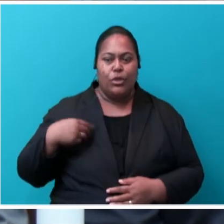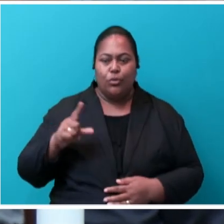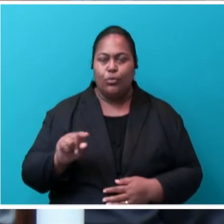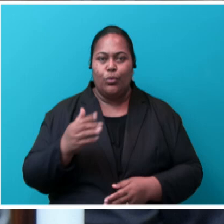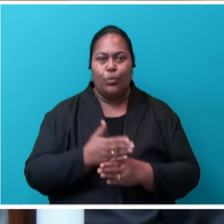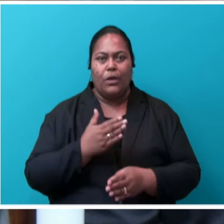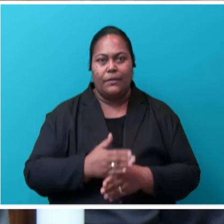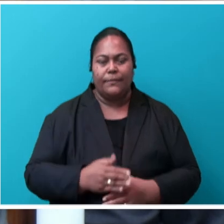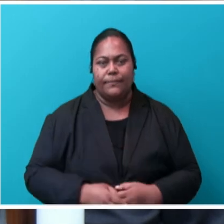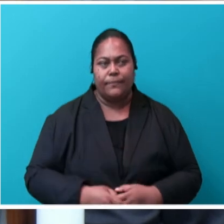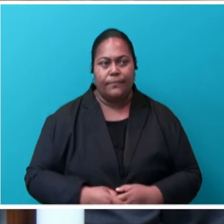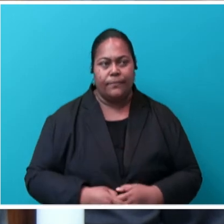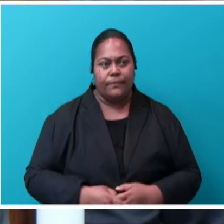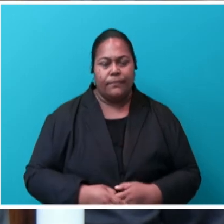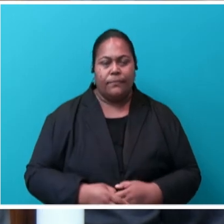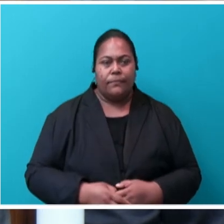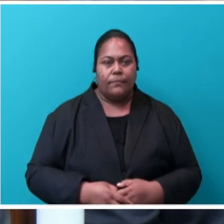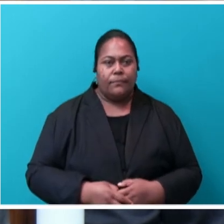out so.